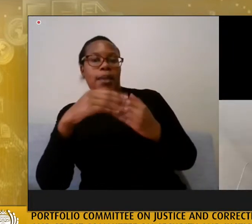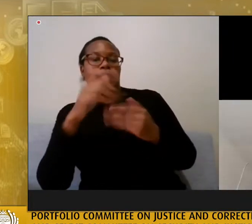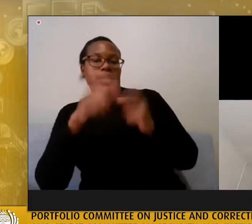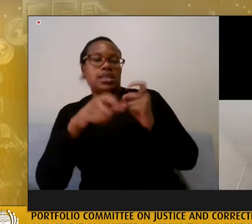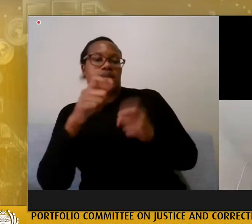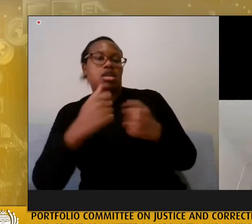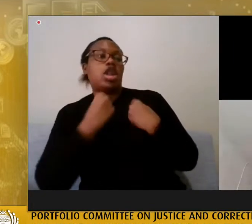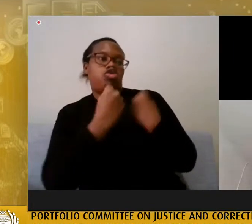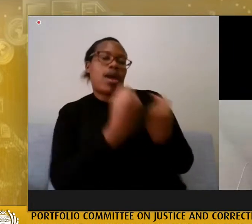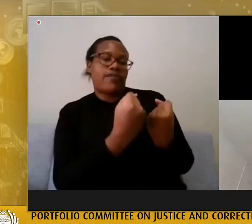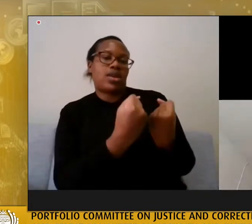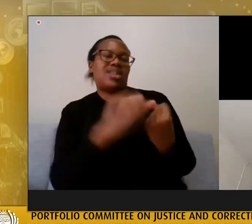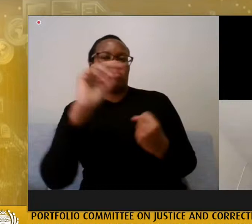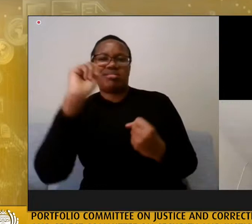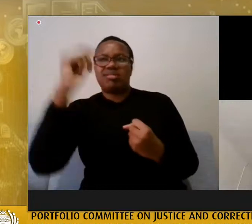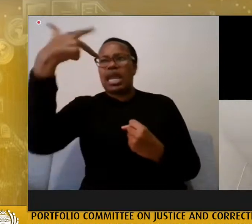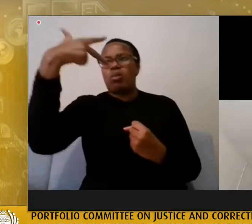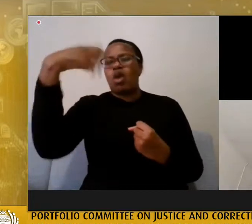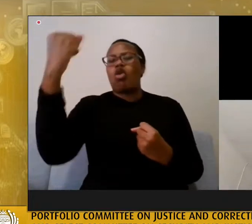cameras?